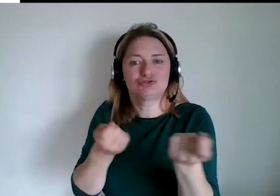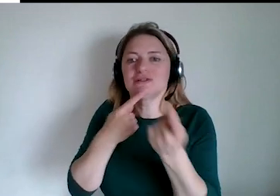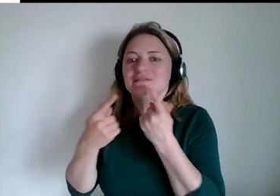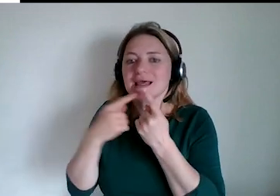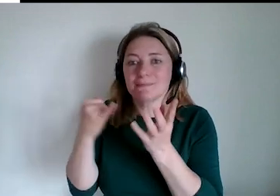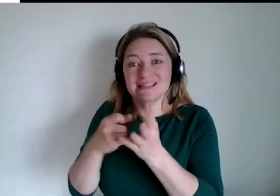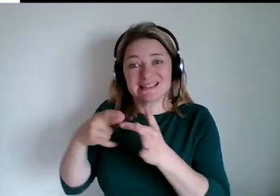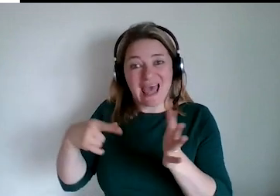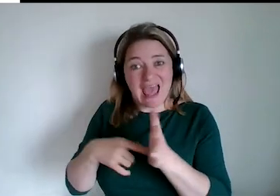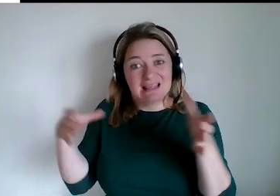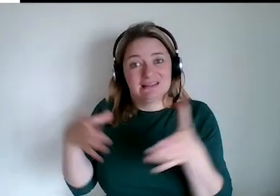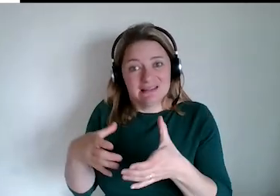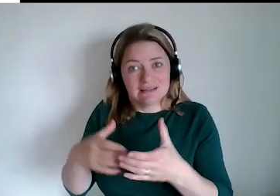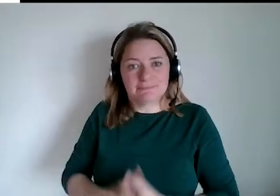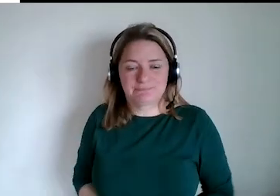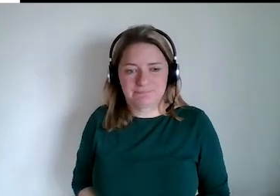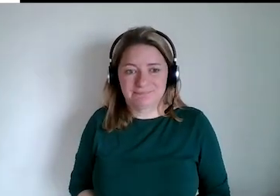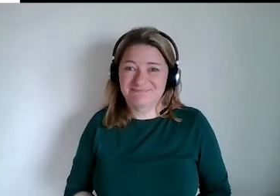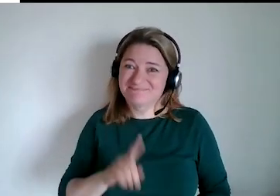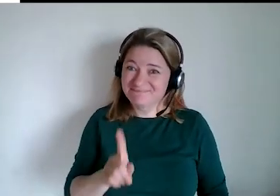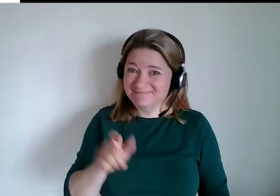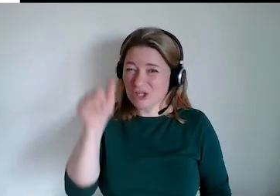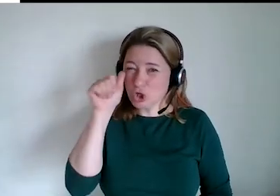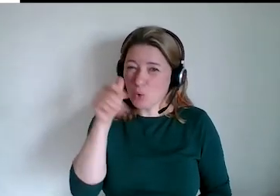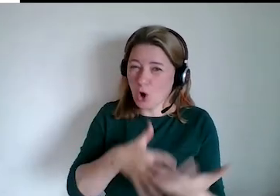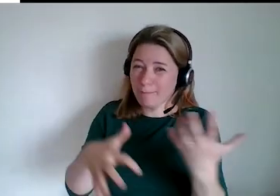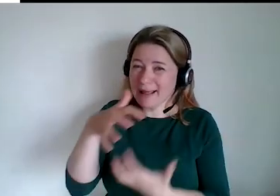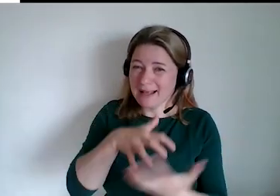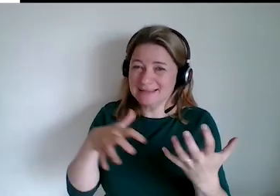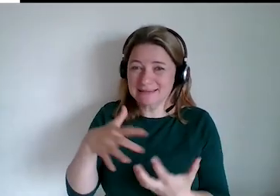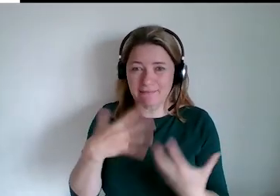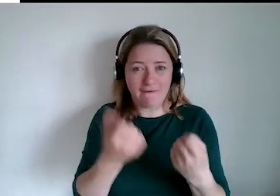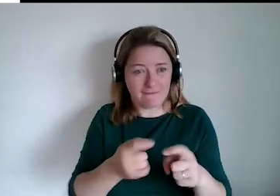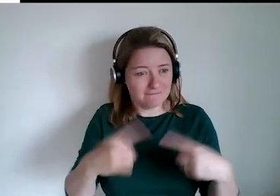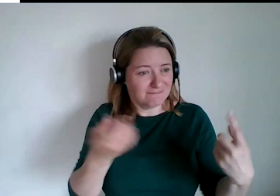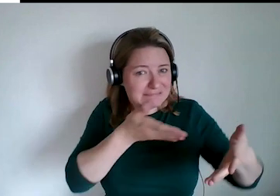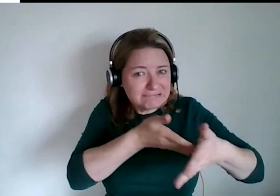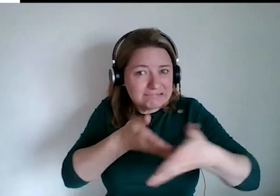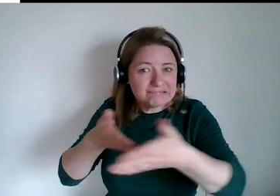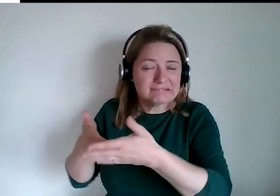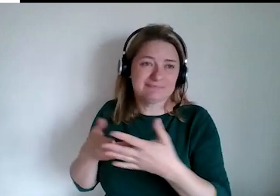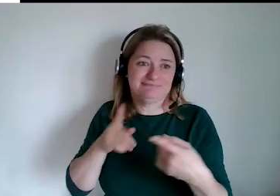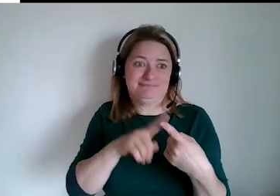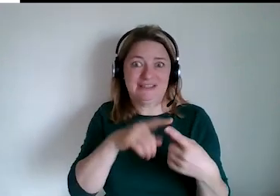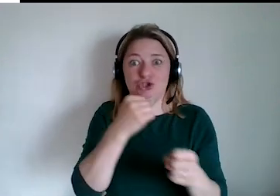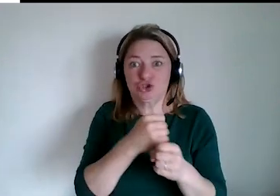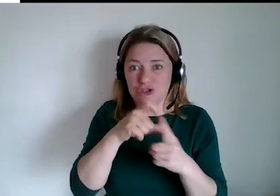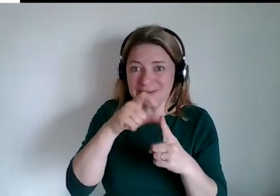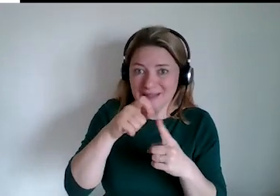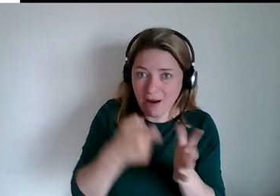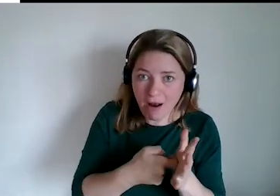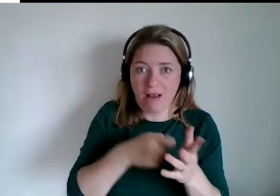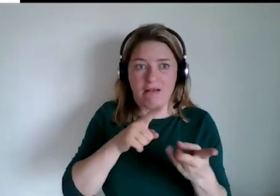complicated. There are all sorts of barriers and things that make it difficult. GDPR,